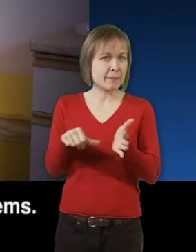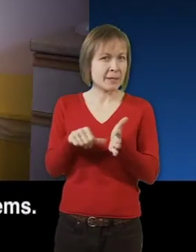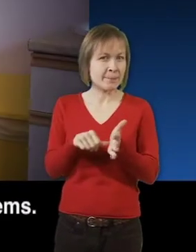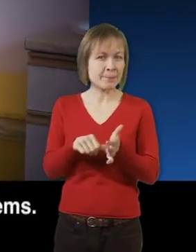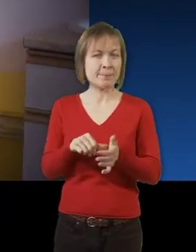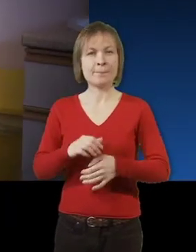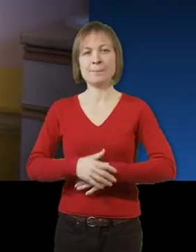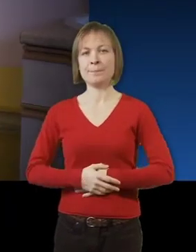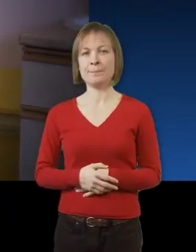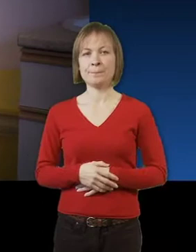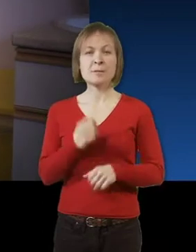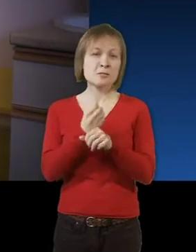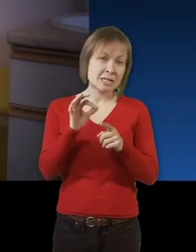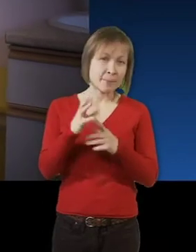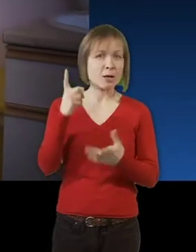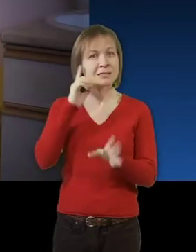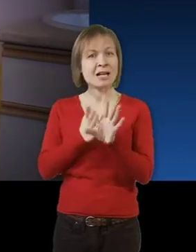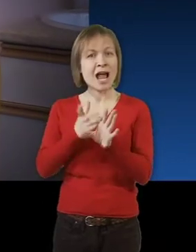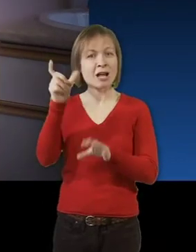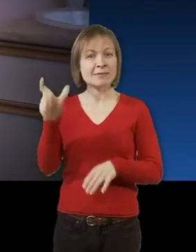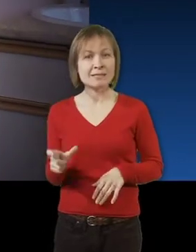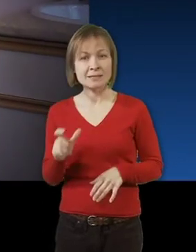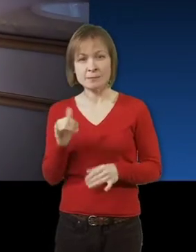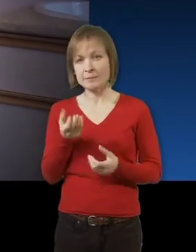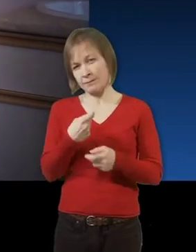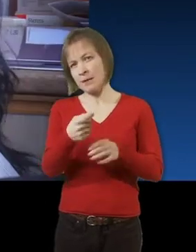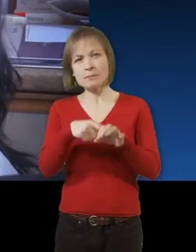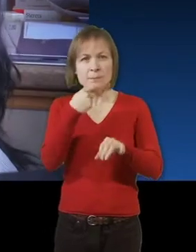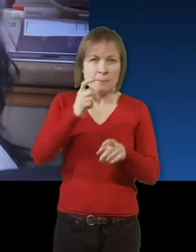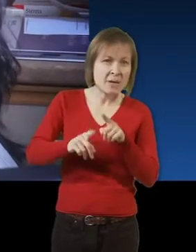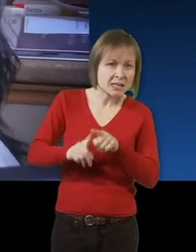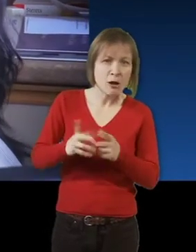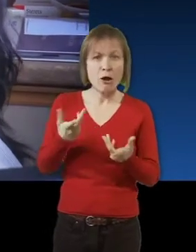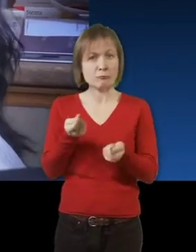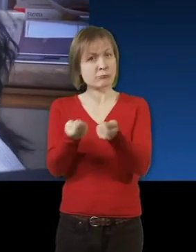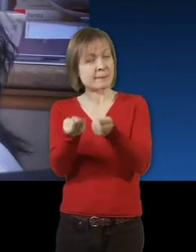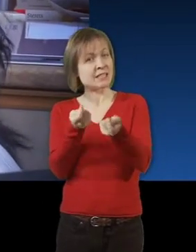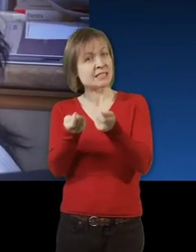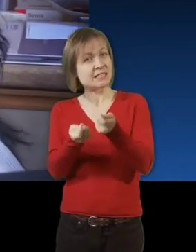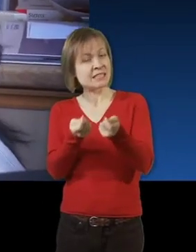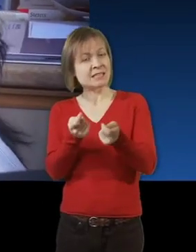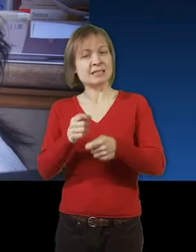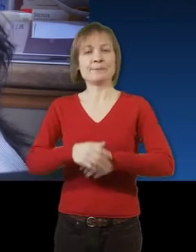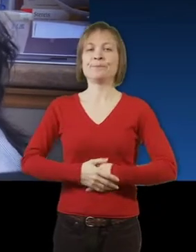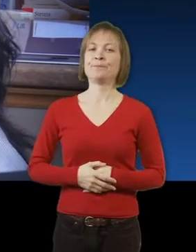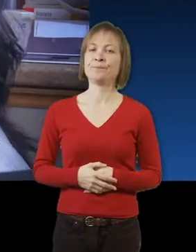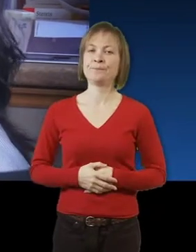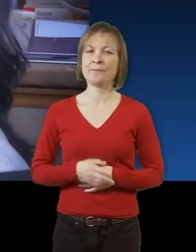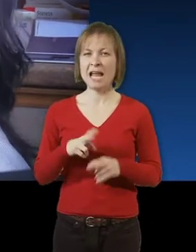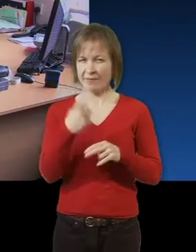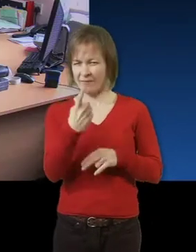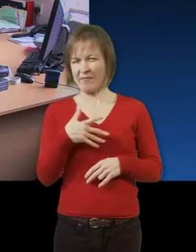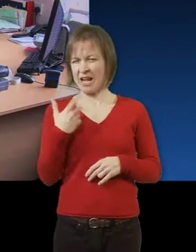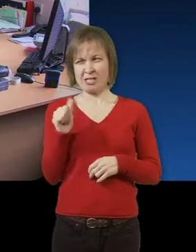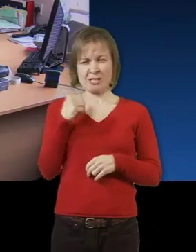problems. Your GP or psychiatrist can prescribe medicine or other kinds of treatment. If